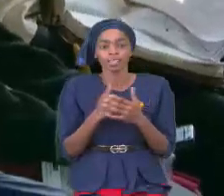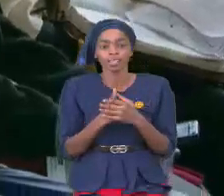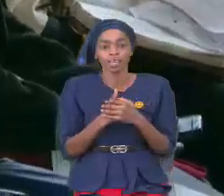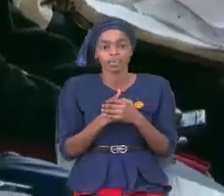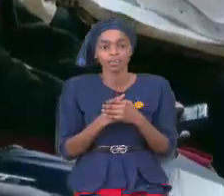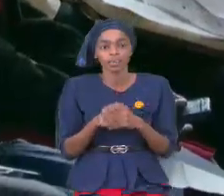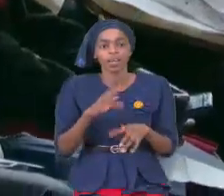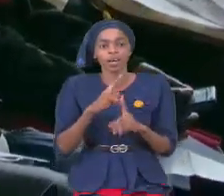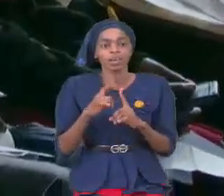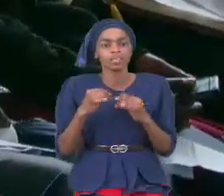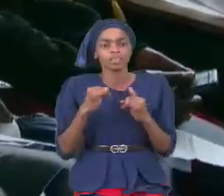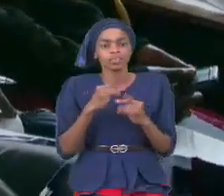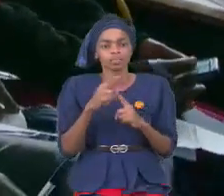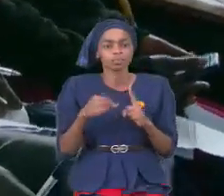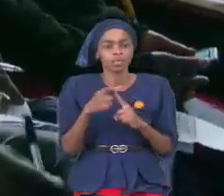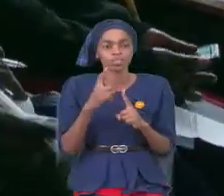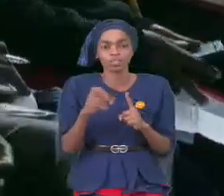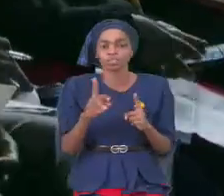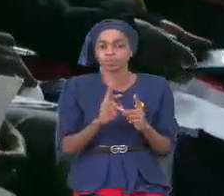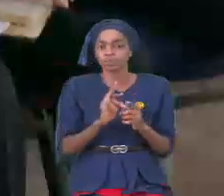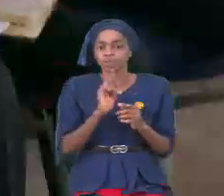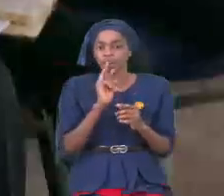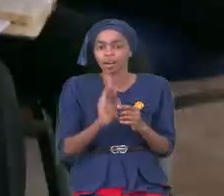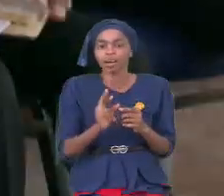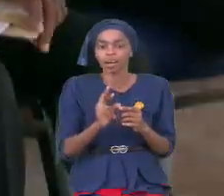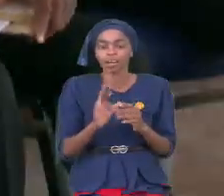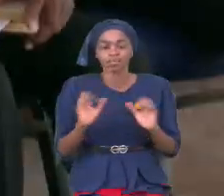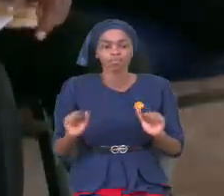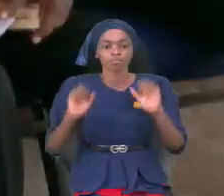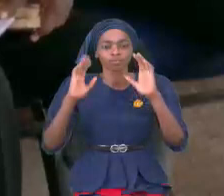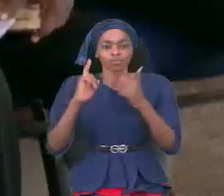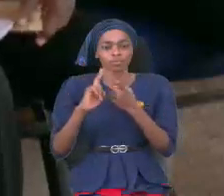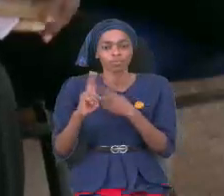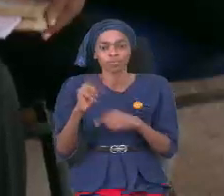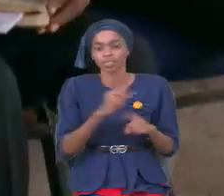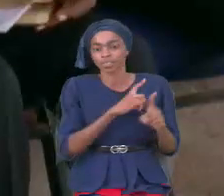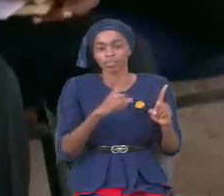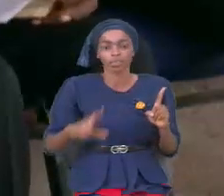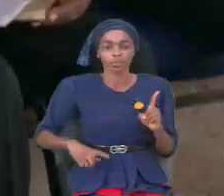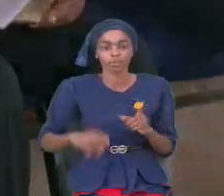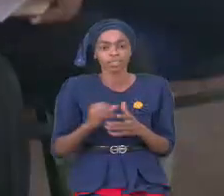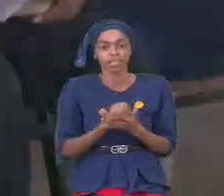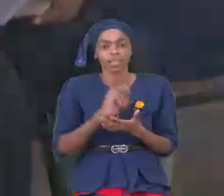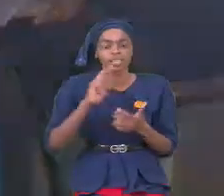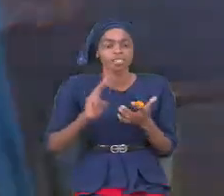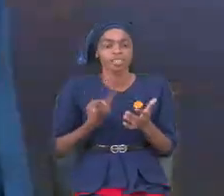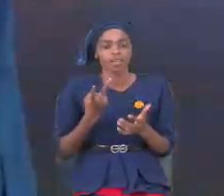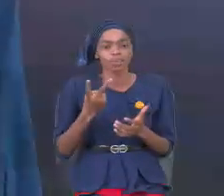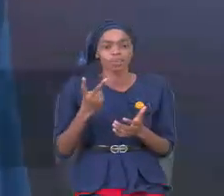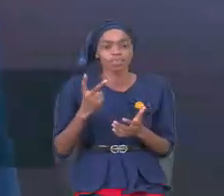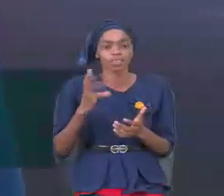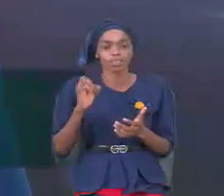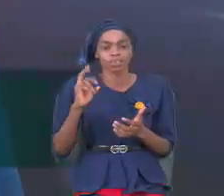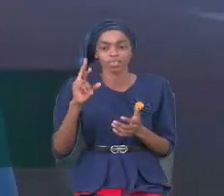consecration. And then it says in 2 Corinthians chapter 8, reading from verse 5.